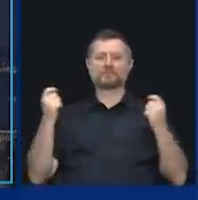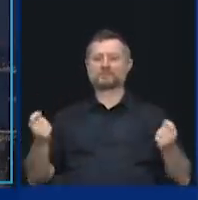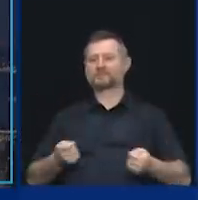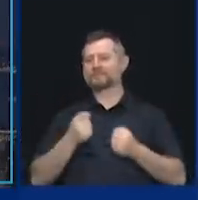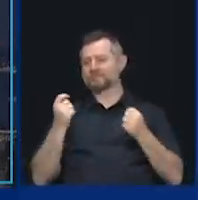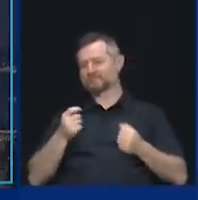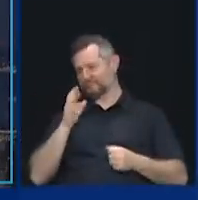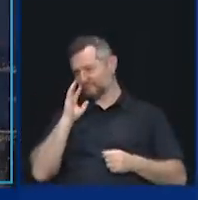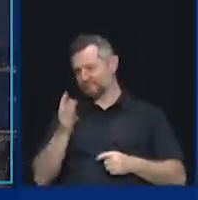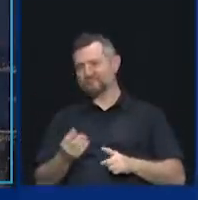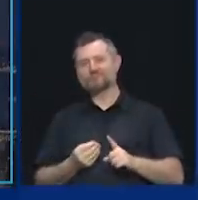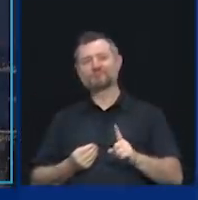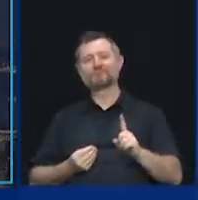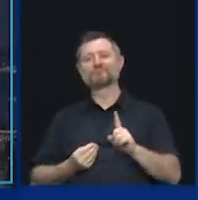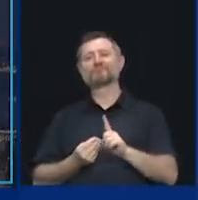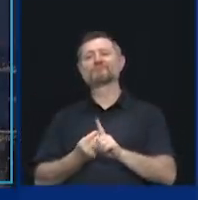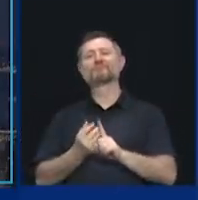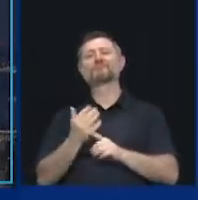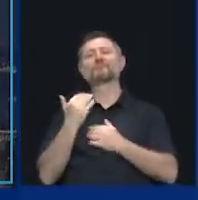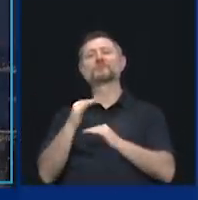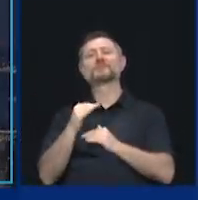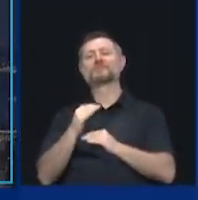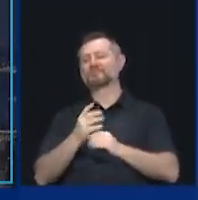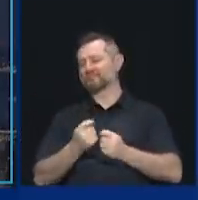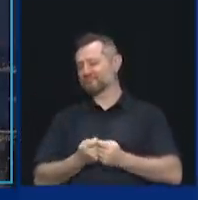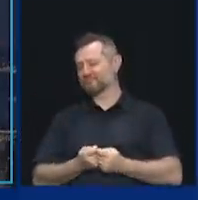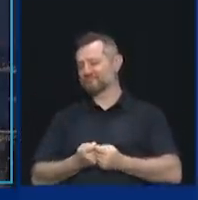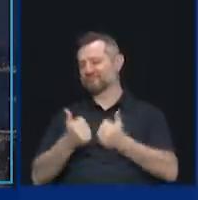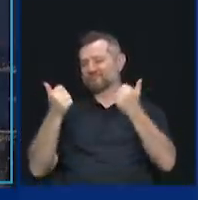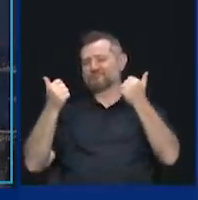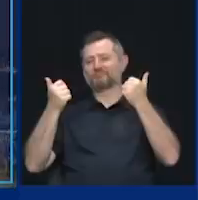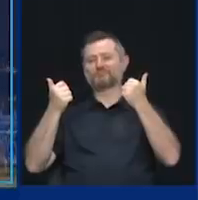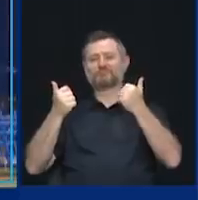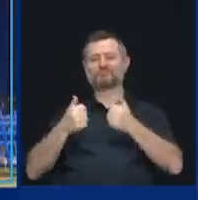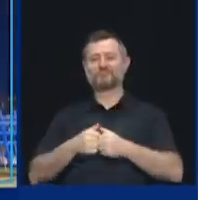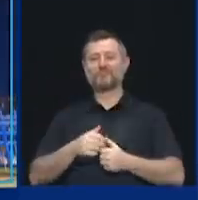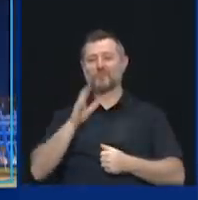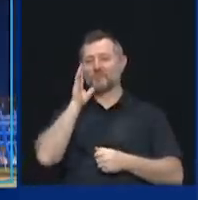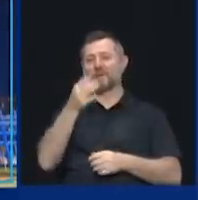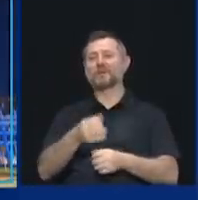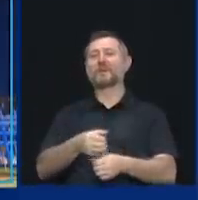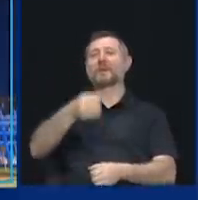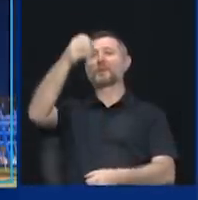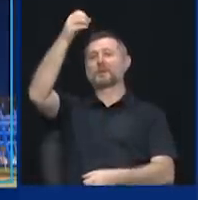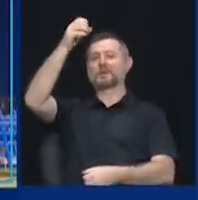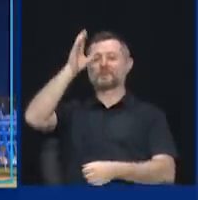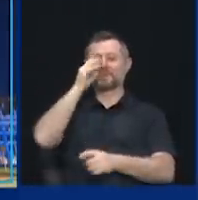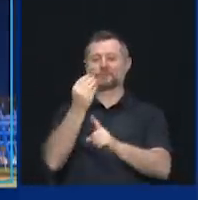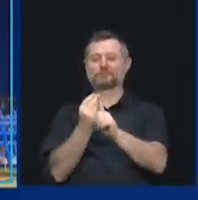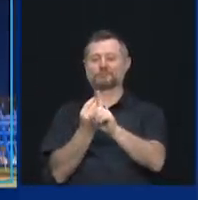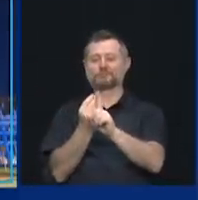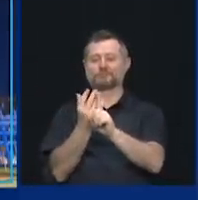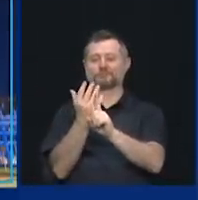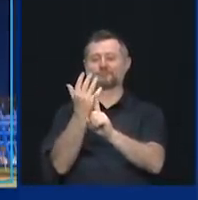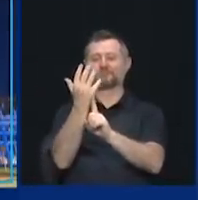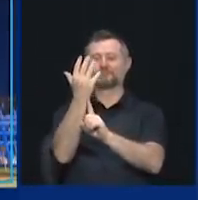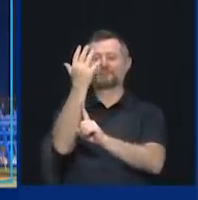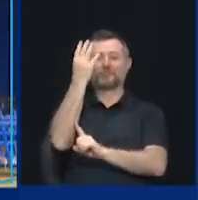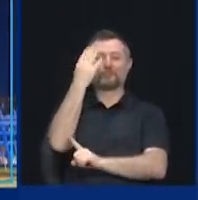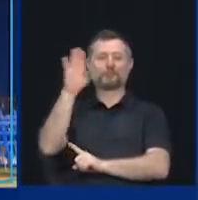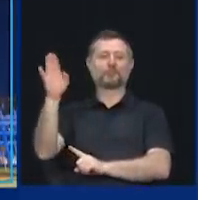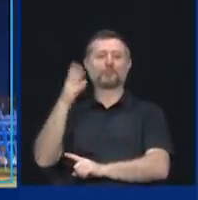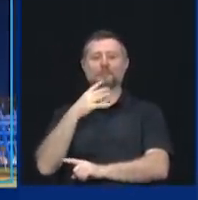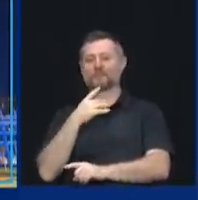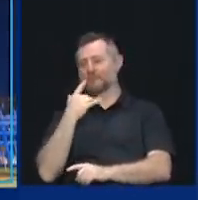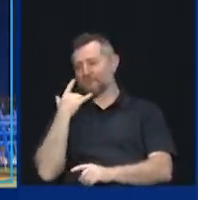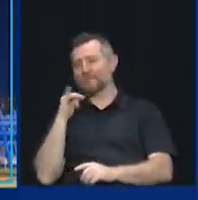and the restrictions will come off, and the Empire State Building will be blue and gold, and all the state assets will be blue and